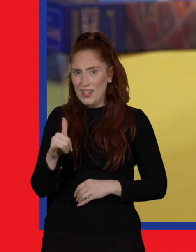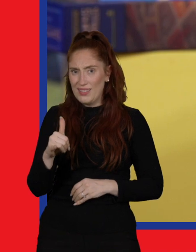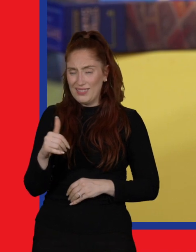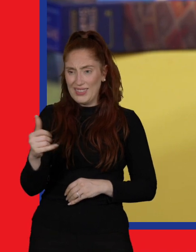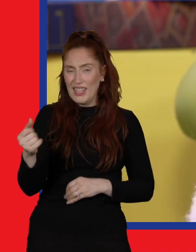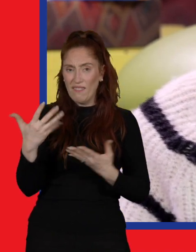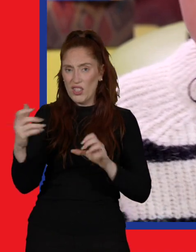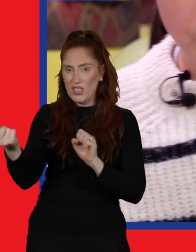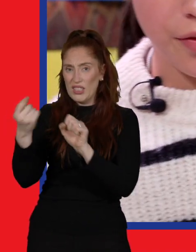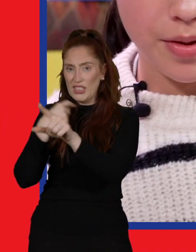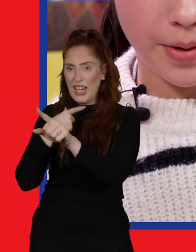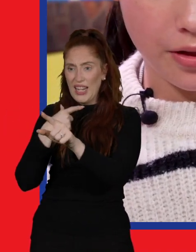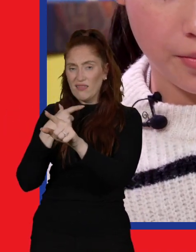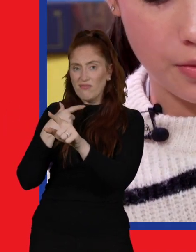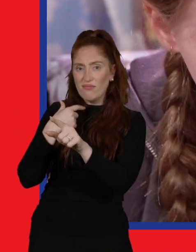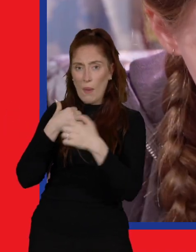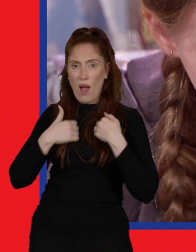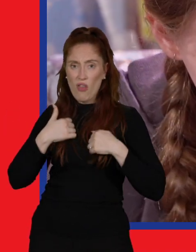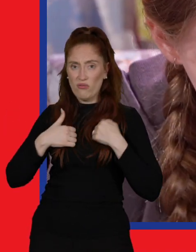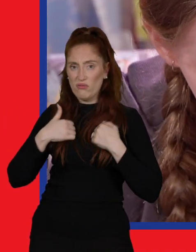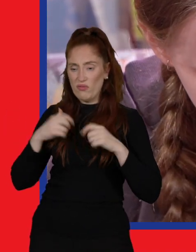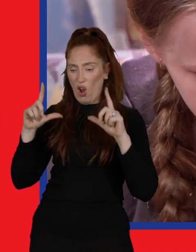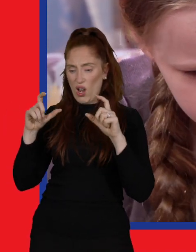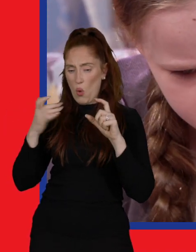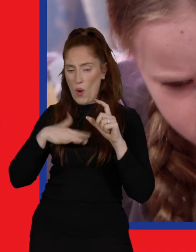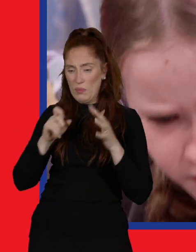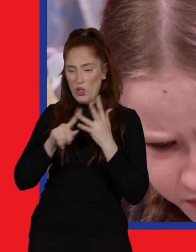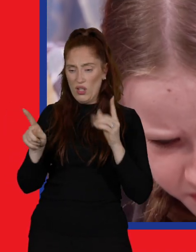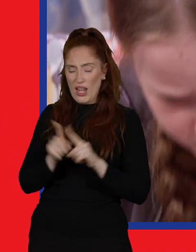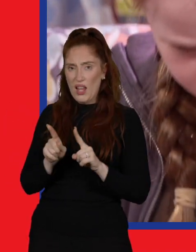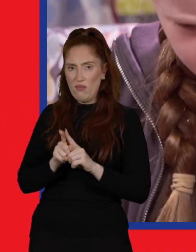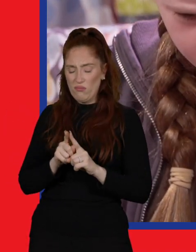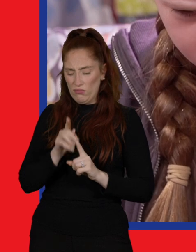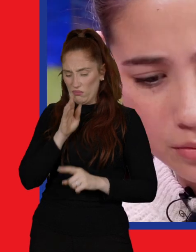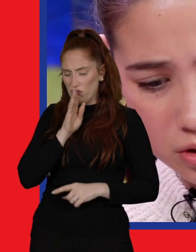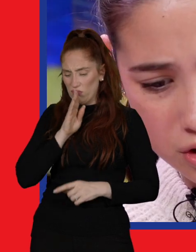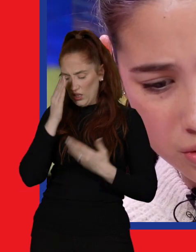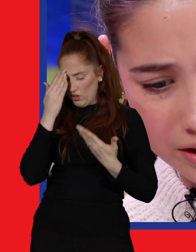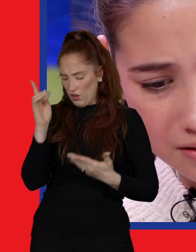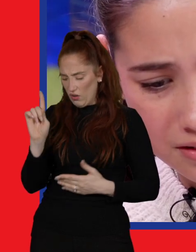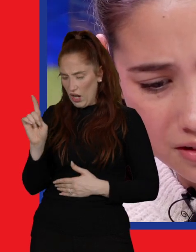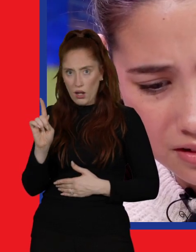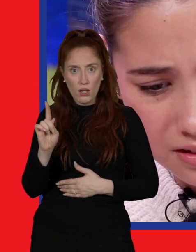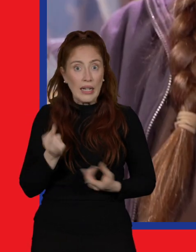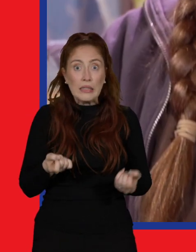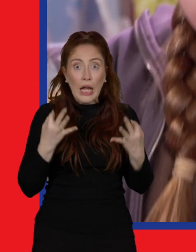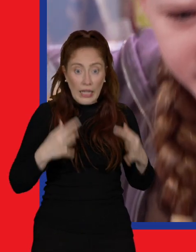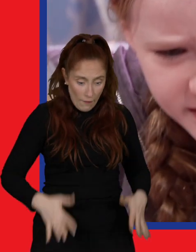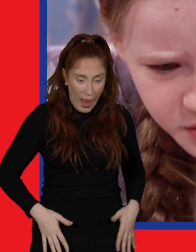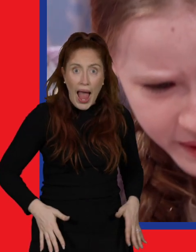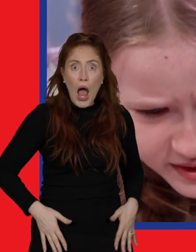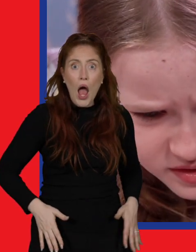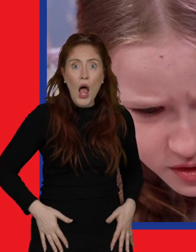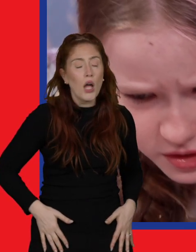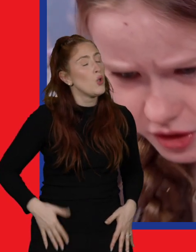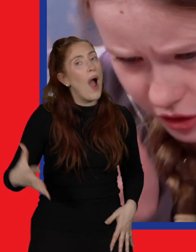Maybe. He sent me this photo from the bathroom and he wants me to send one back. I'm not so sure now. He has